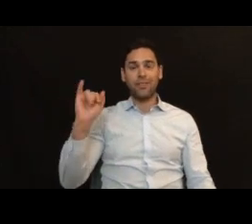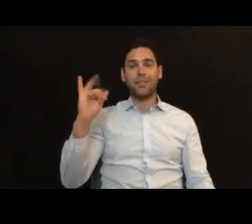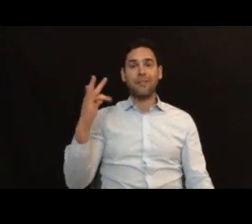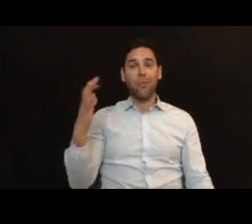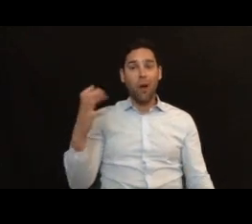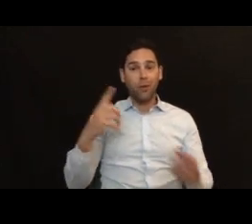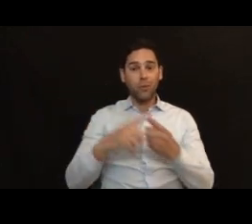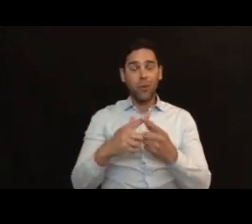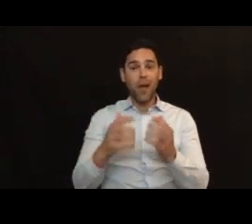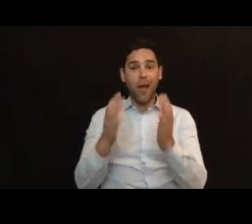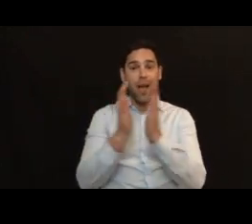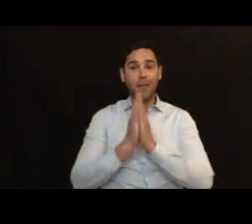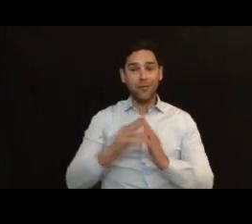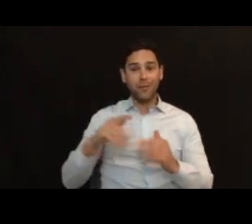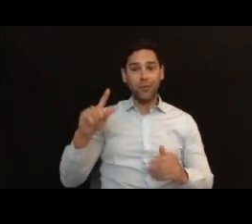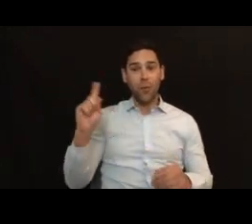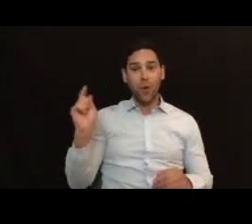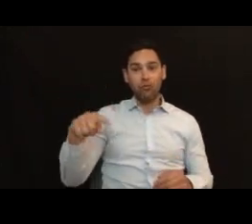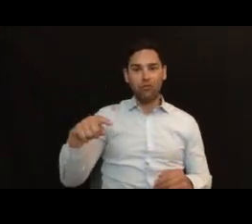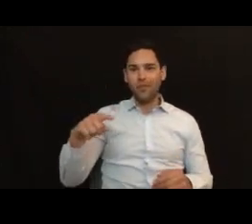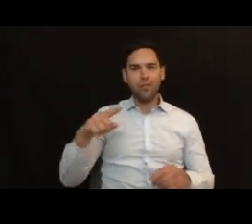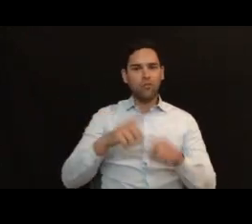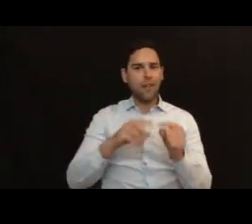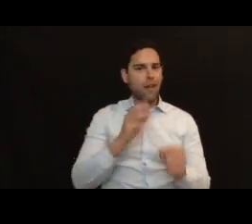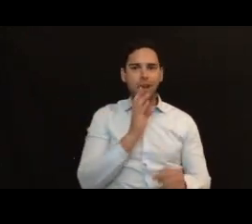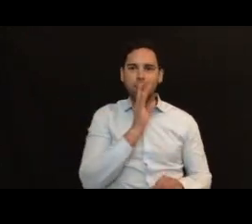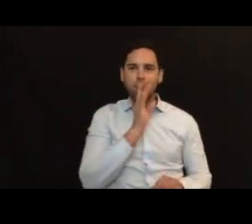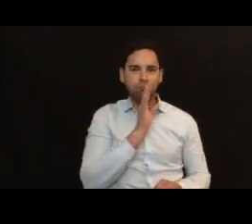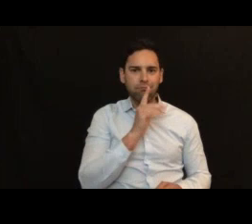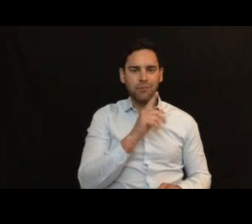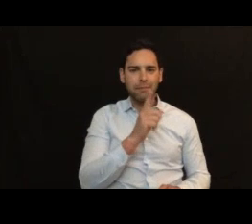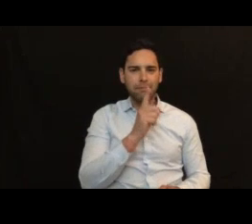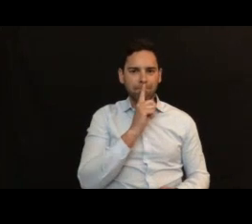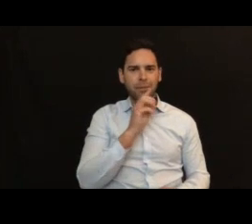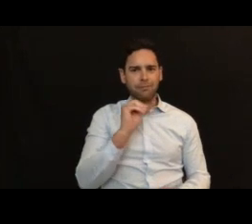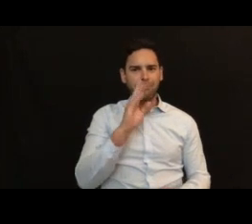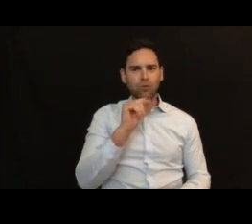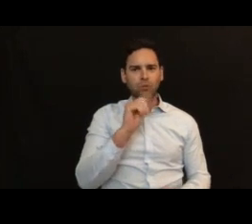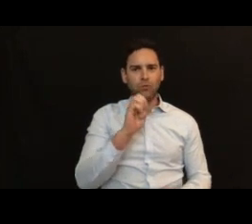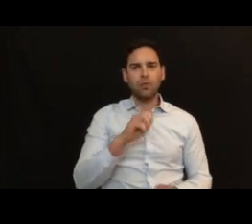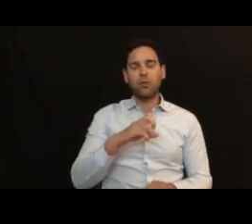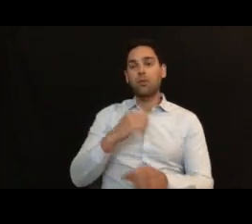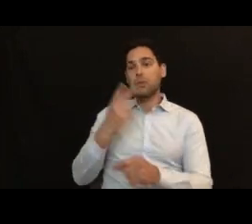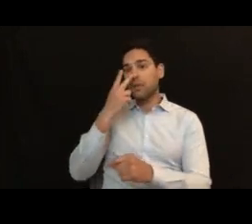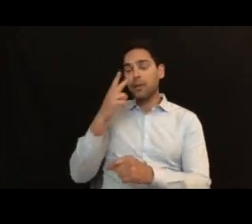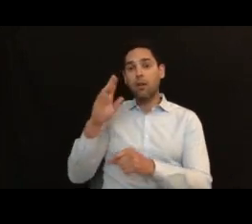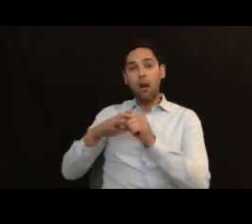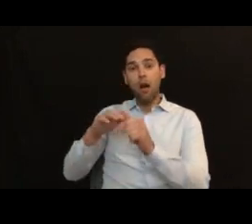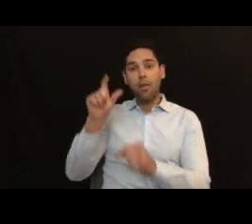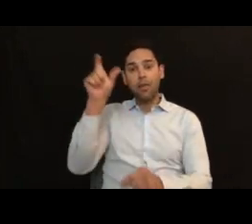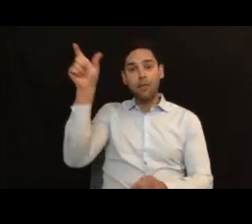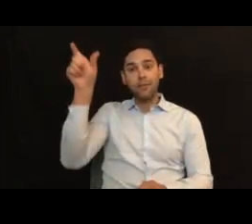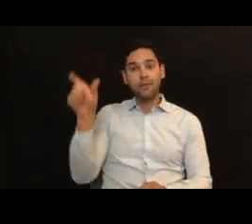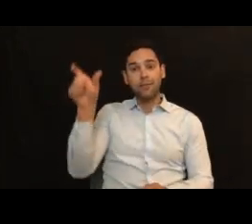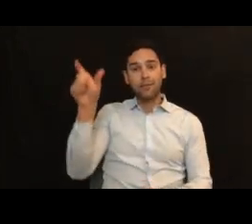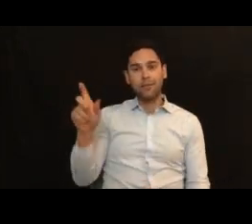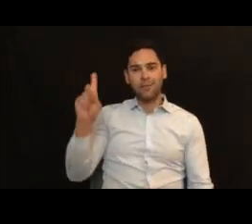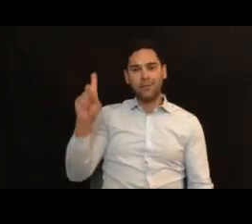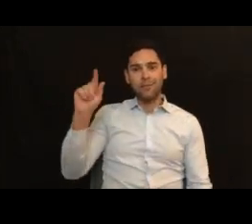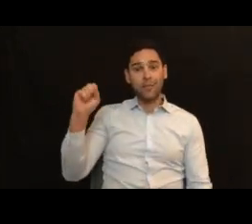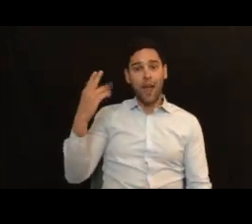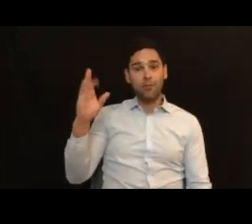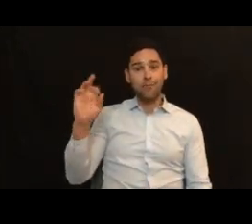disabled. So you will see a little question widget on your GoToWebinar dashboard, and you can use that to answer the questions.